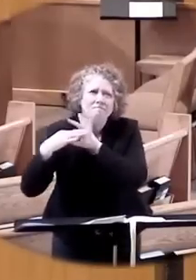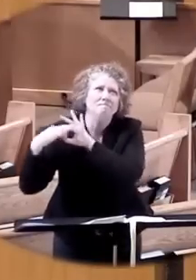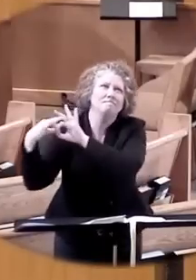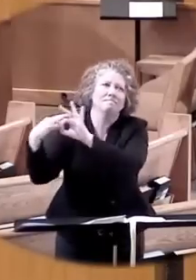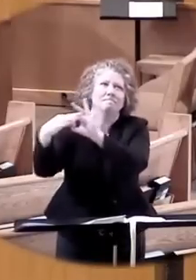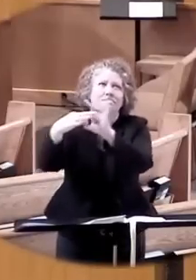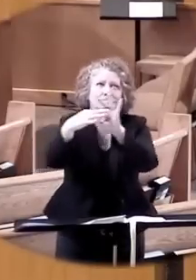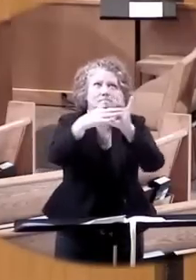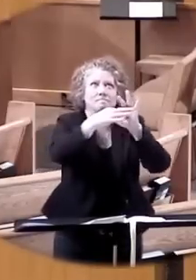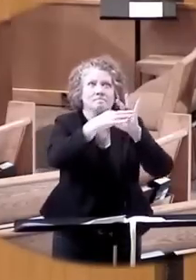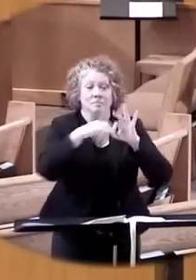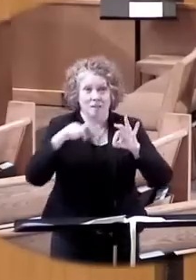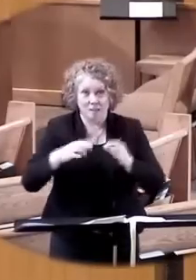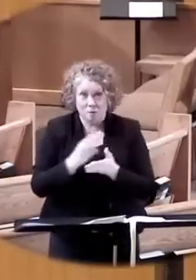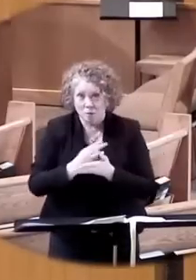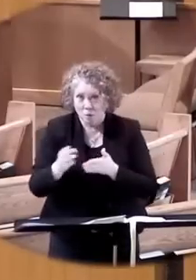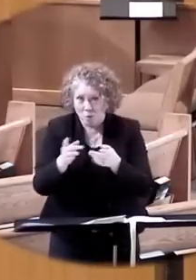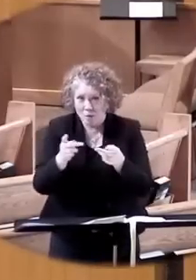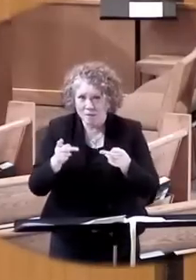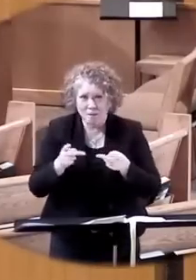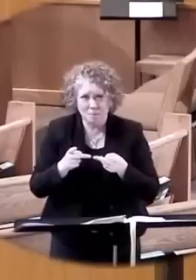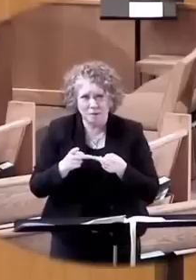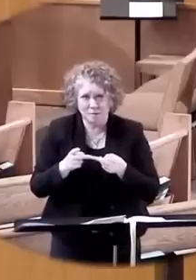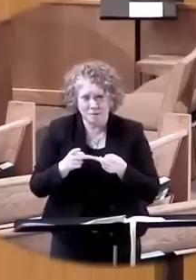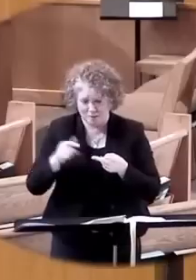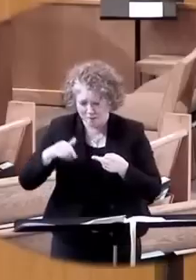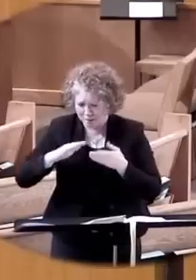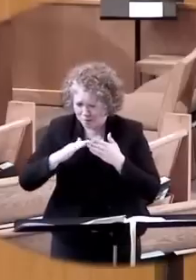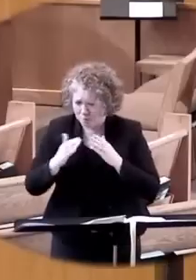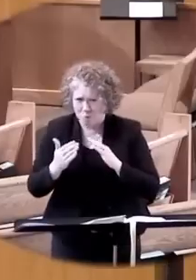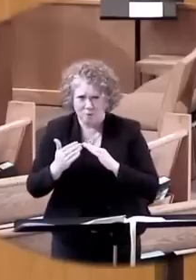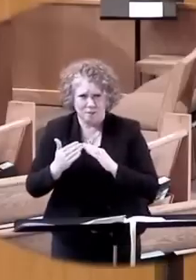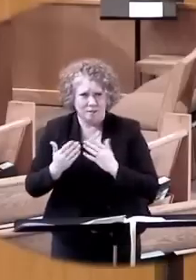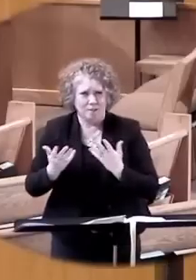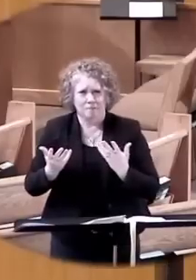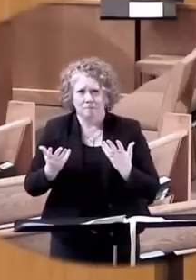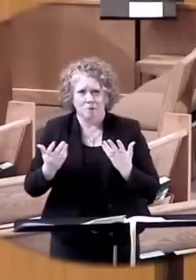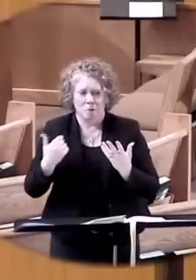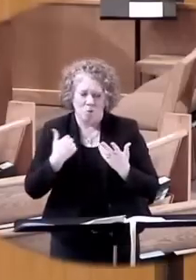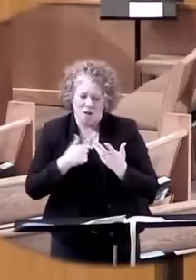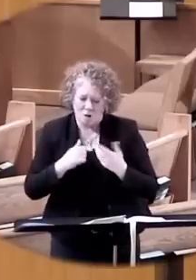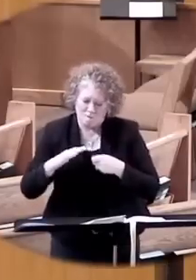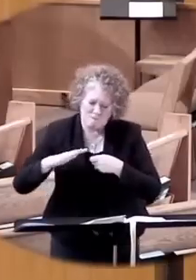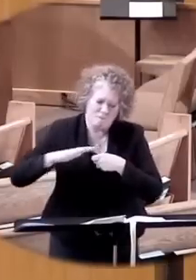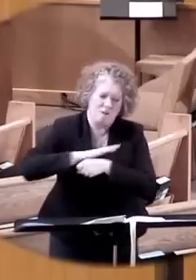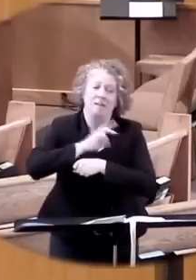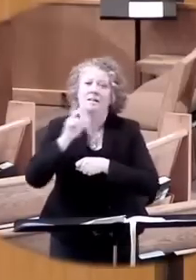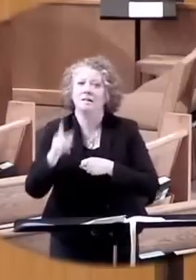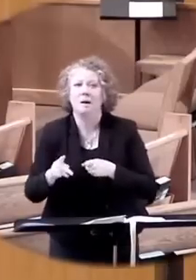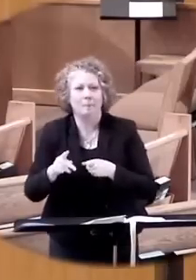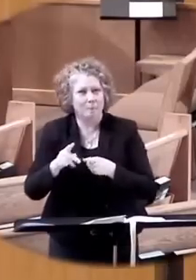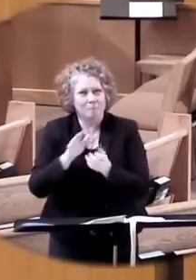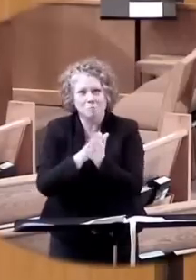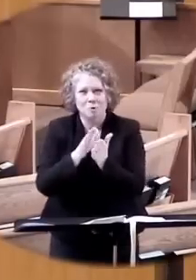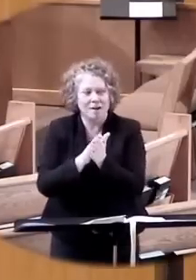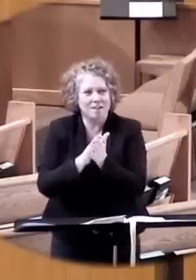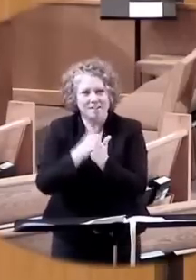church, this sacred space, our community, our communities with praise of